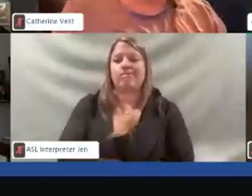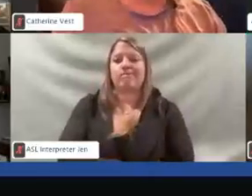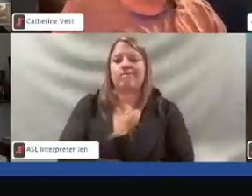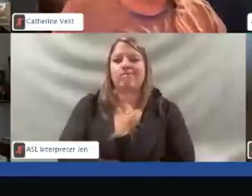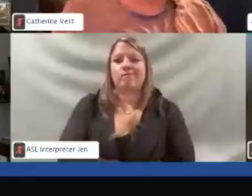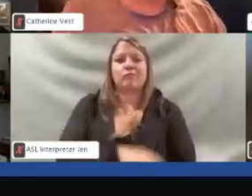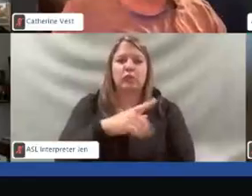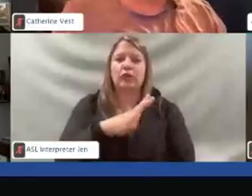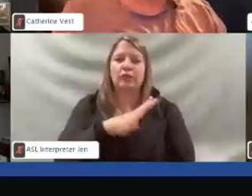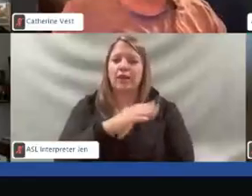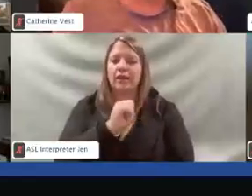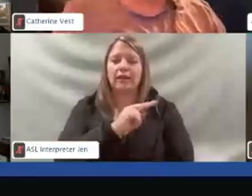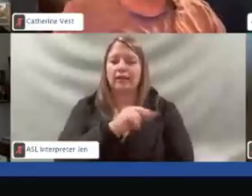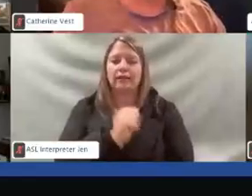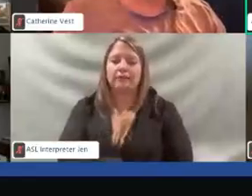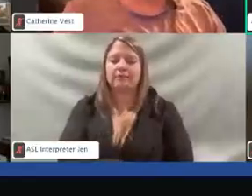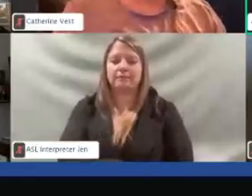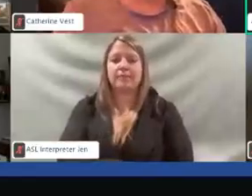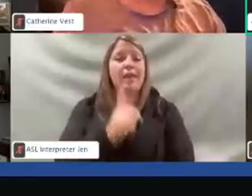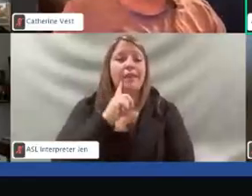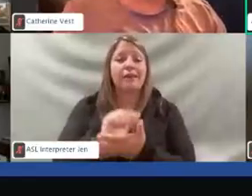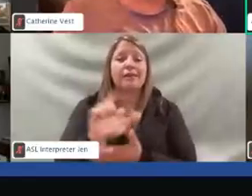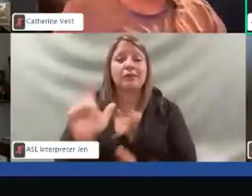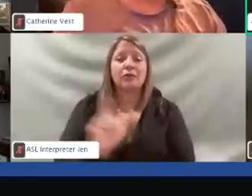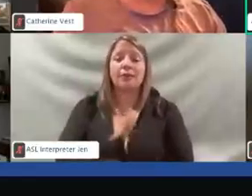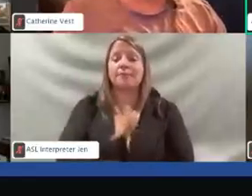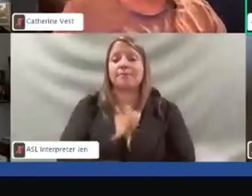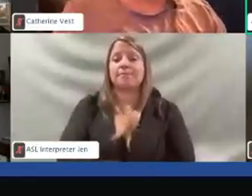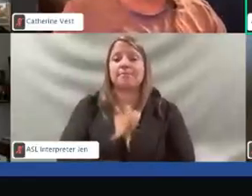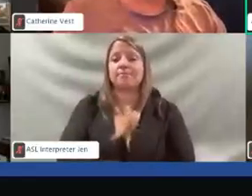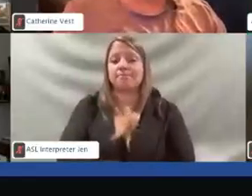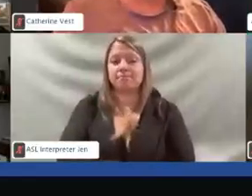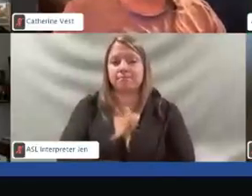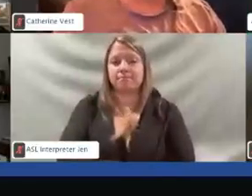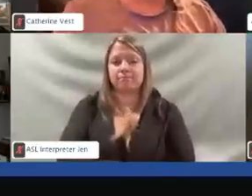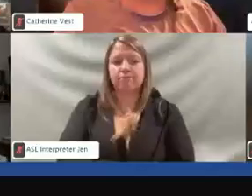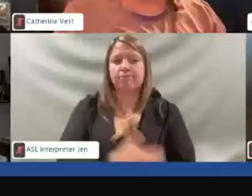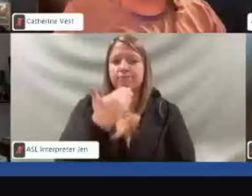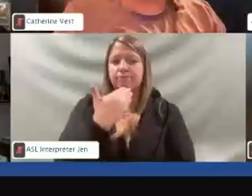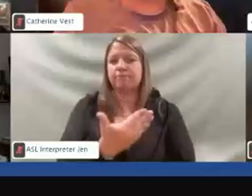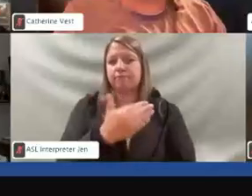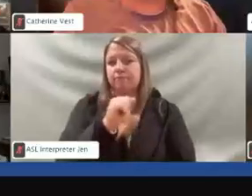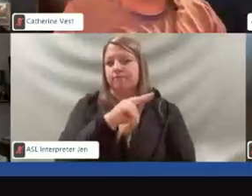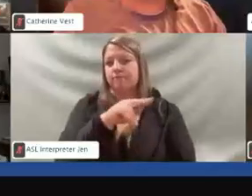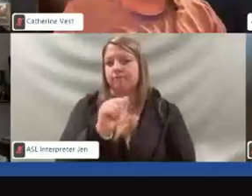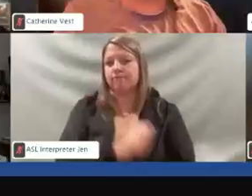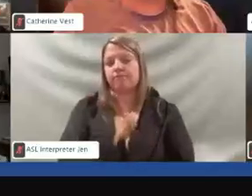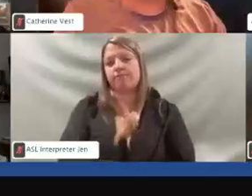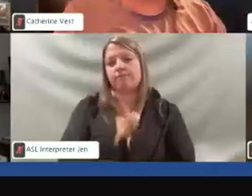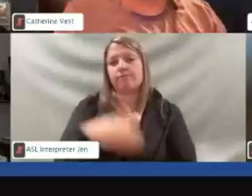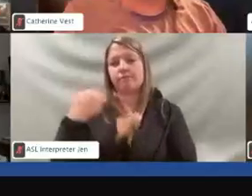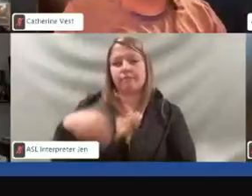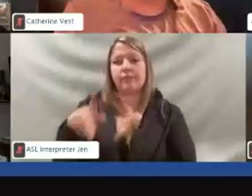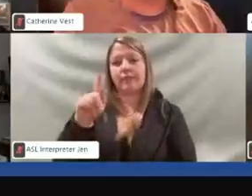Yeah, you're doing fine, Anna. I think that's it. All right, thank you, Anna. This is